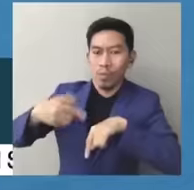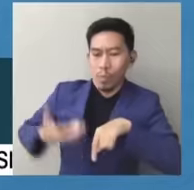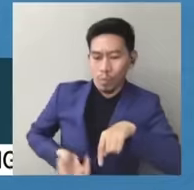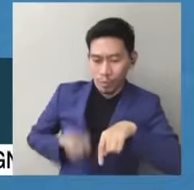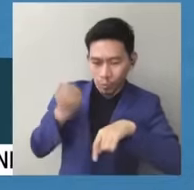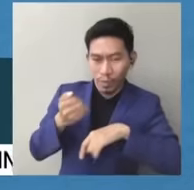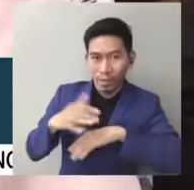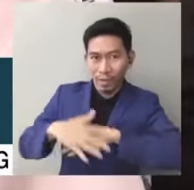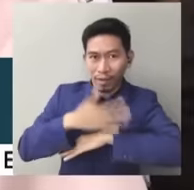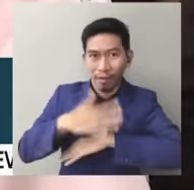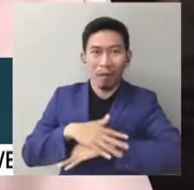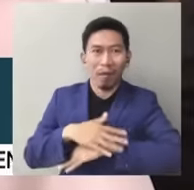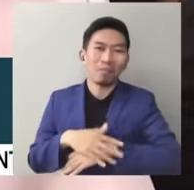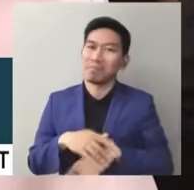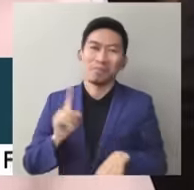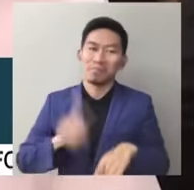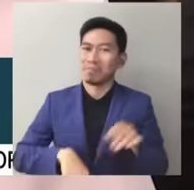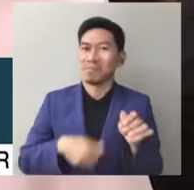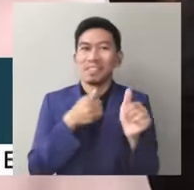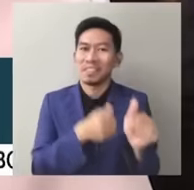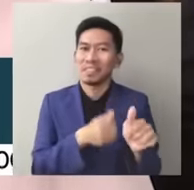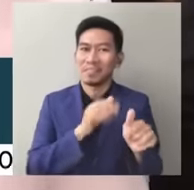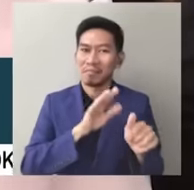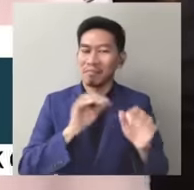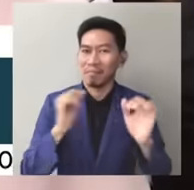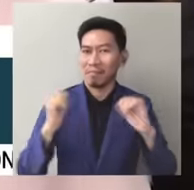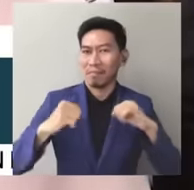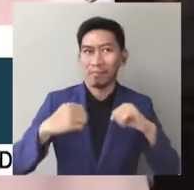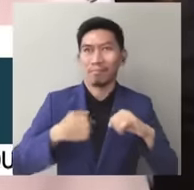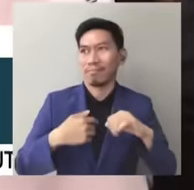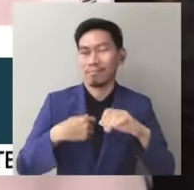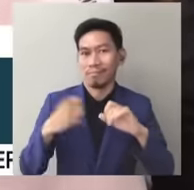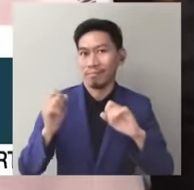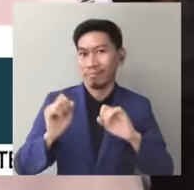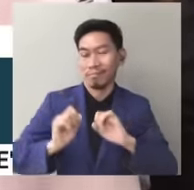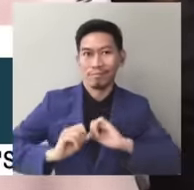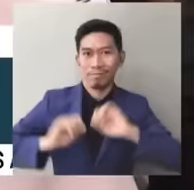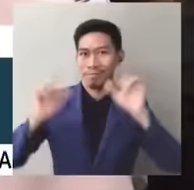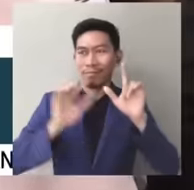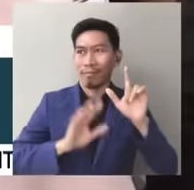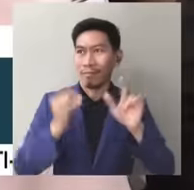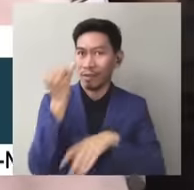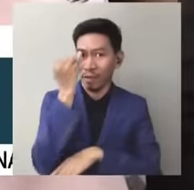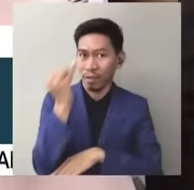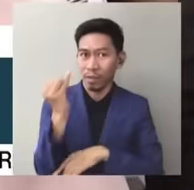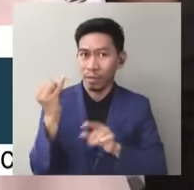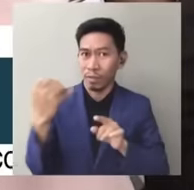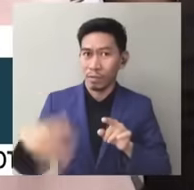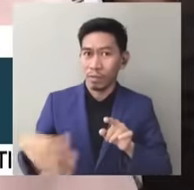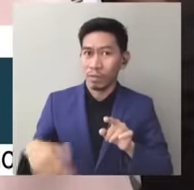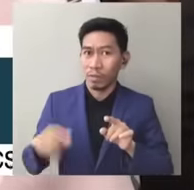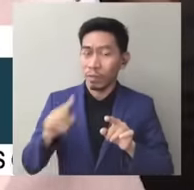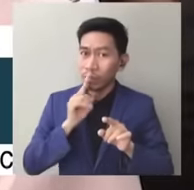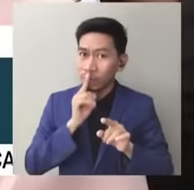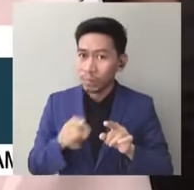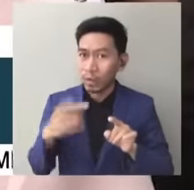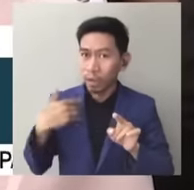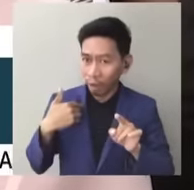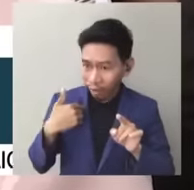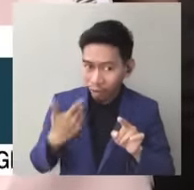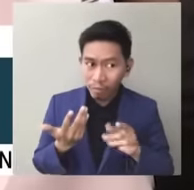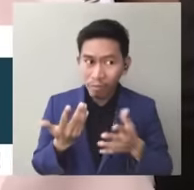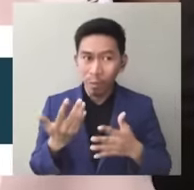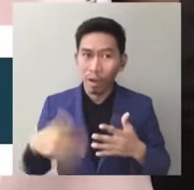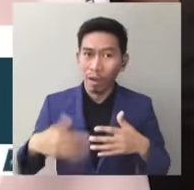ganyang klaseng agreement. I am horrified by the idea that we have compromised through a secret